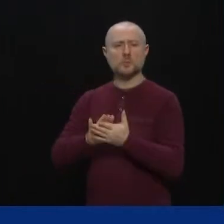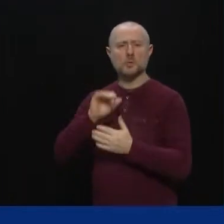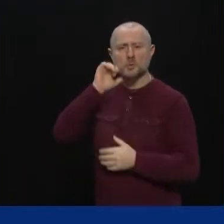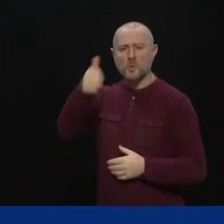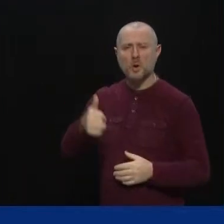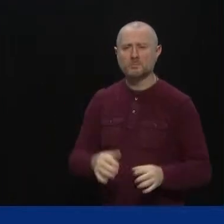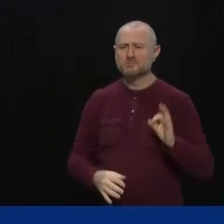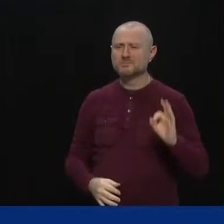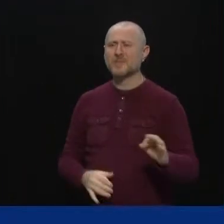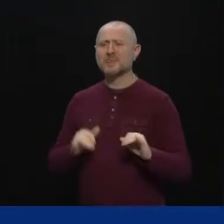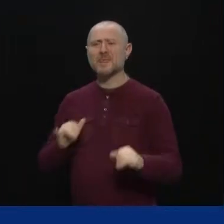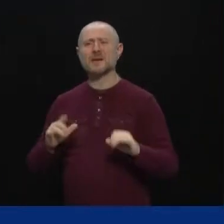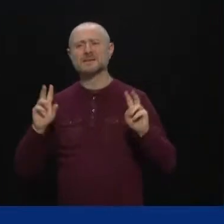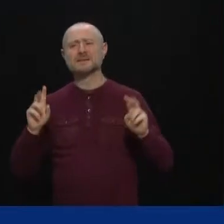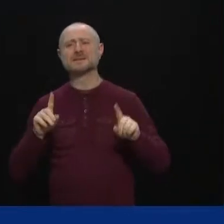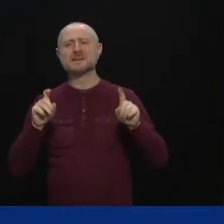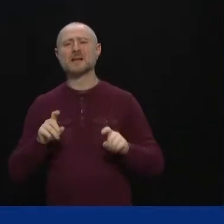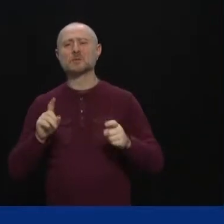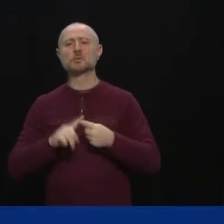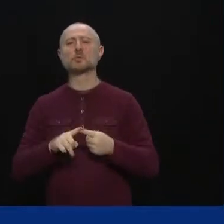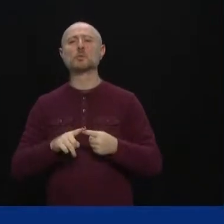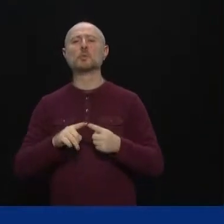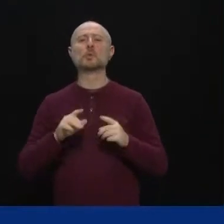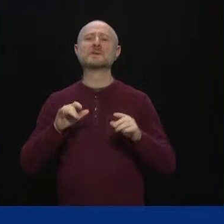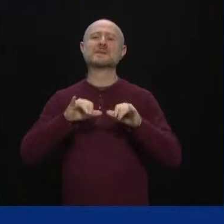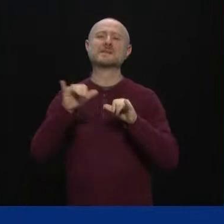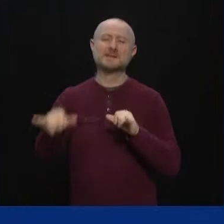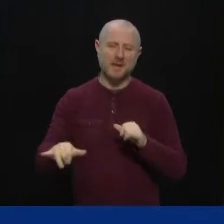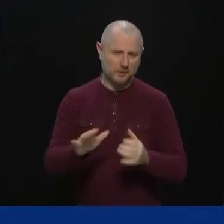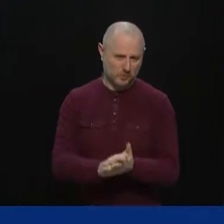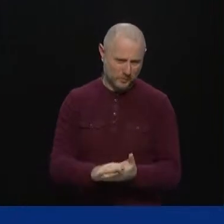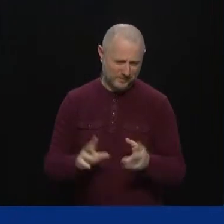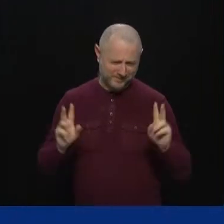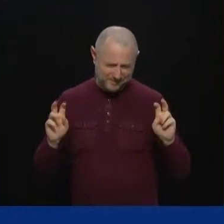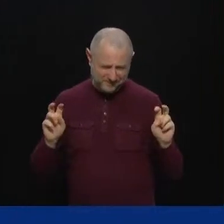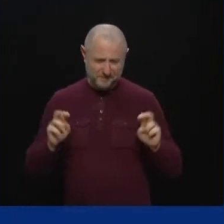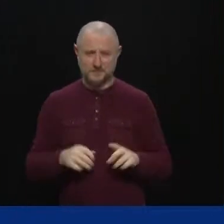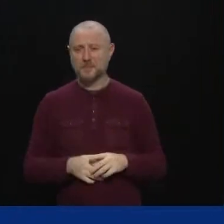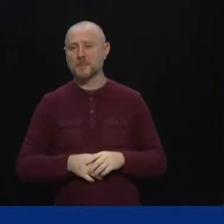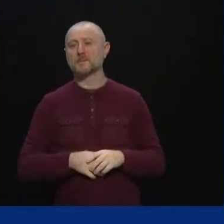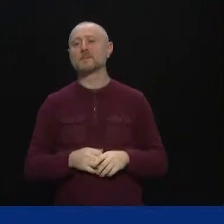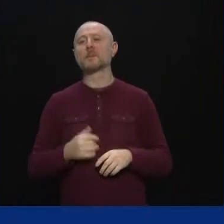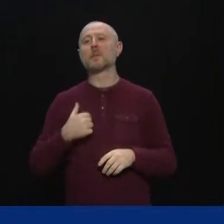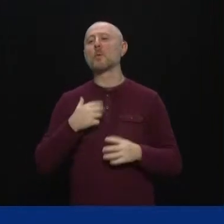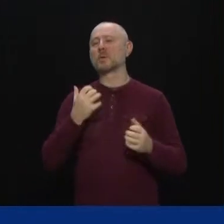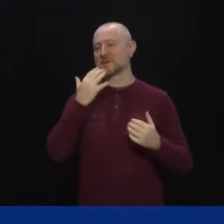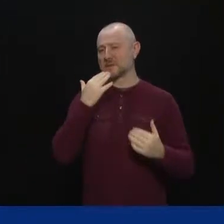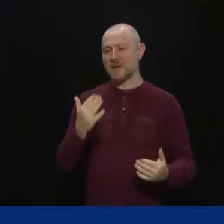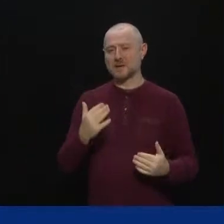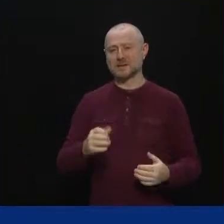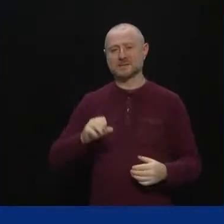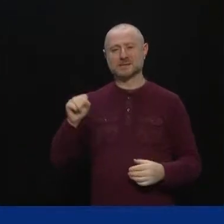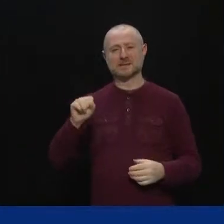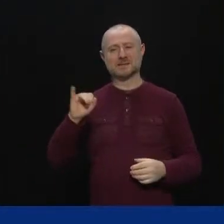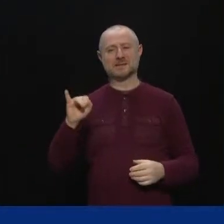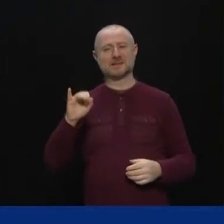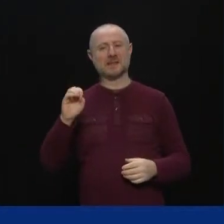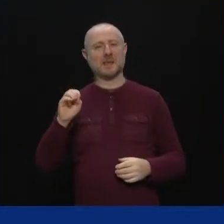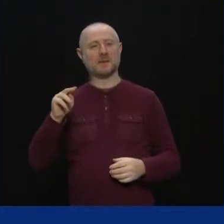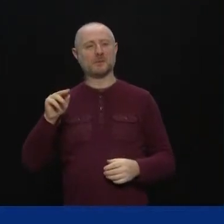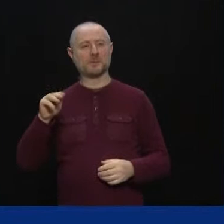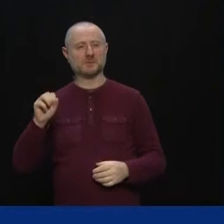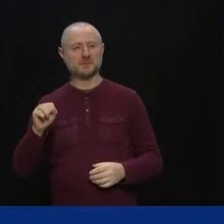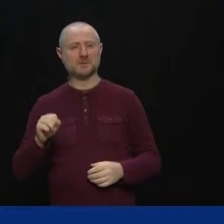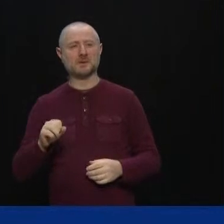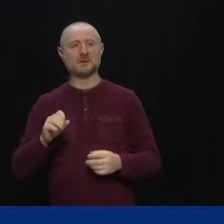is all about. So we'll be giving more to schools very soon. And I also want to thank Siemens Health and Ears for their help in making this happen. This has